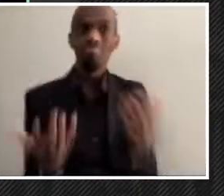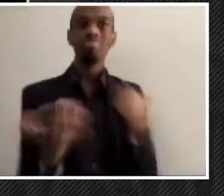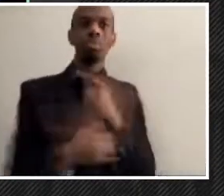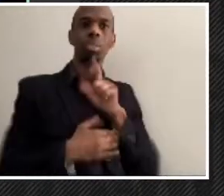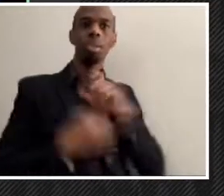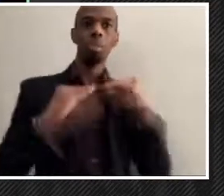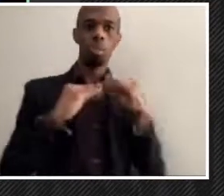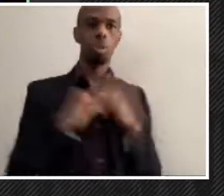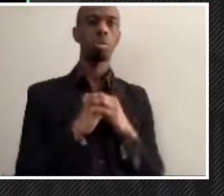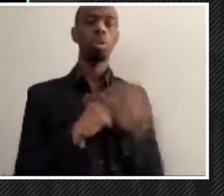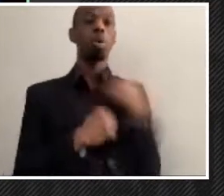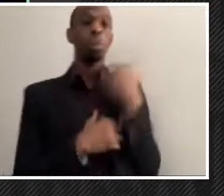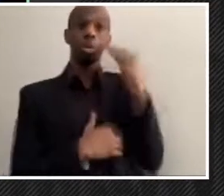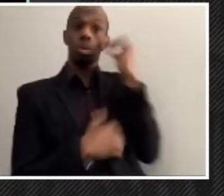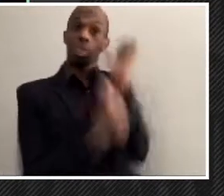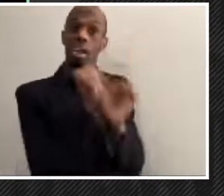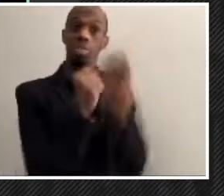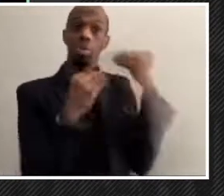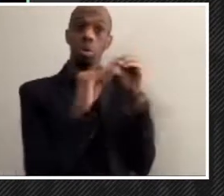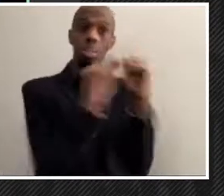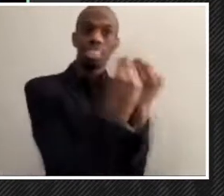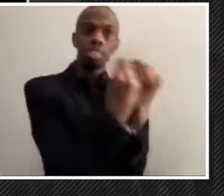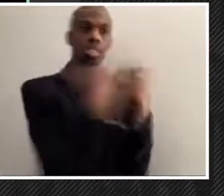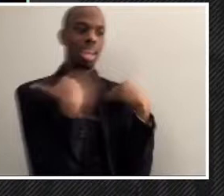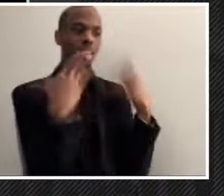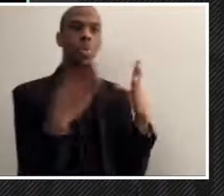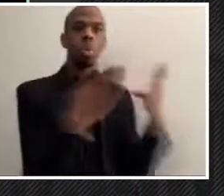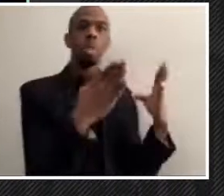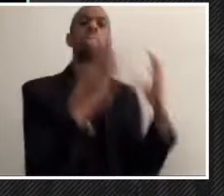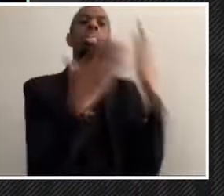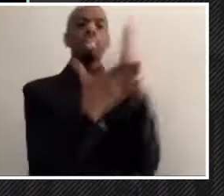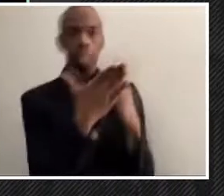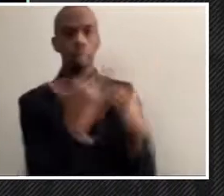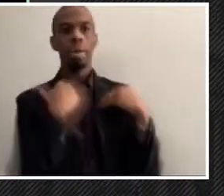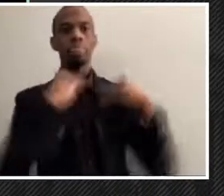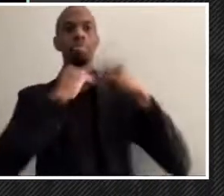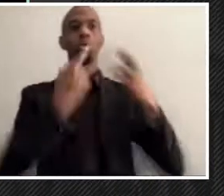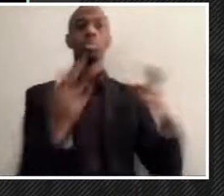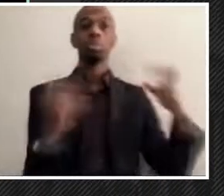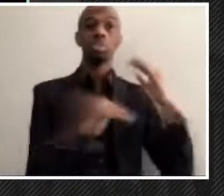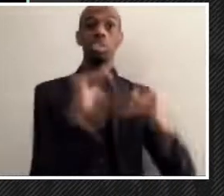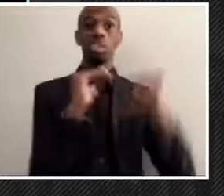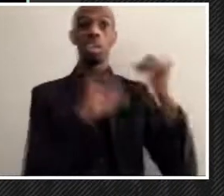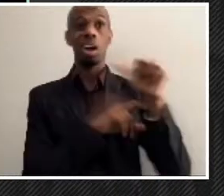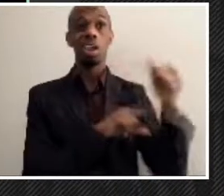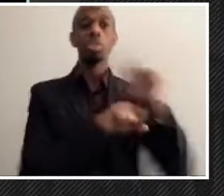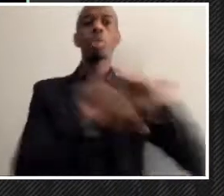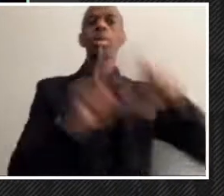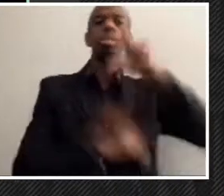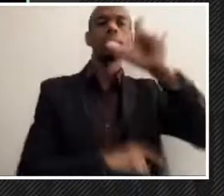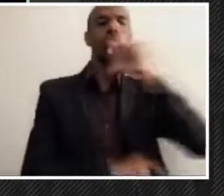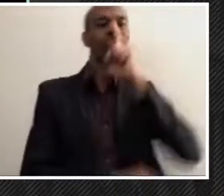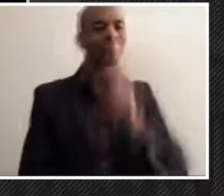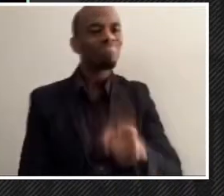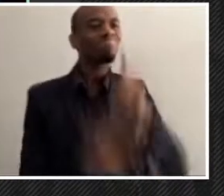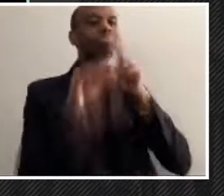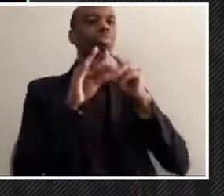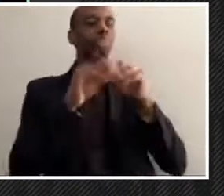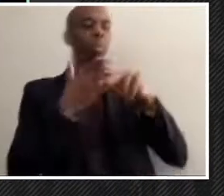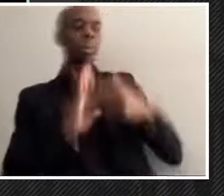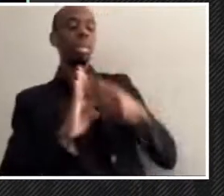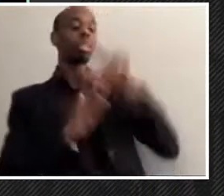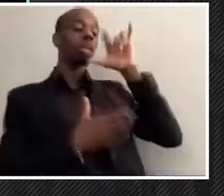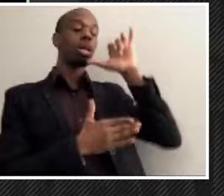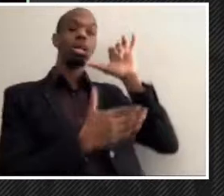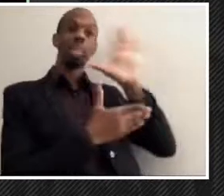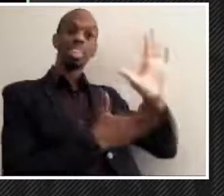lane. Some tend to have more resources than others, but it doesn't necessarily mean the impact is any less, and a larger